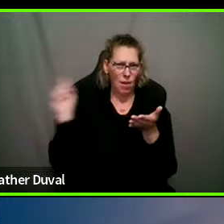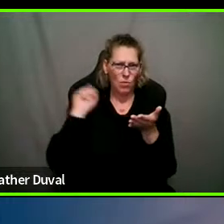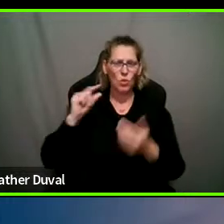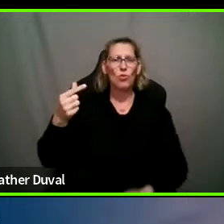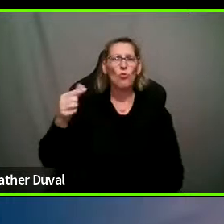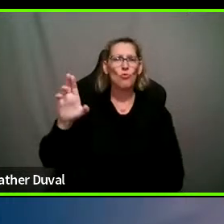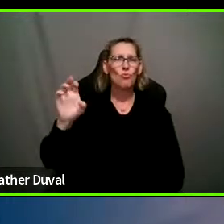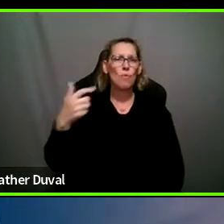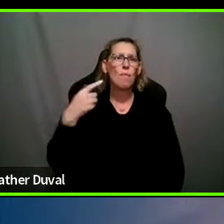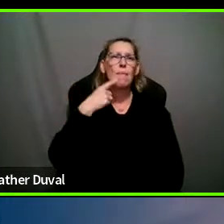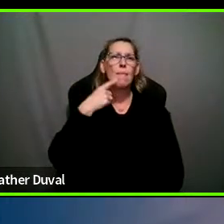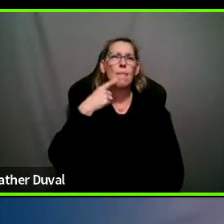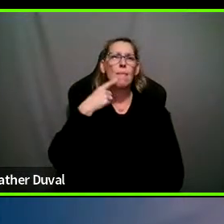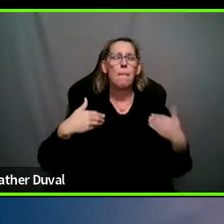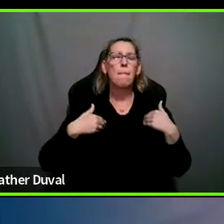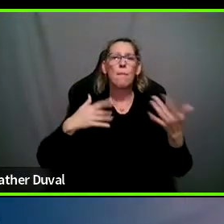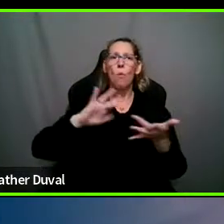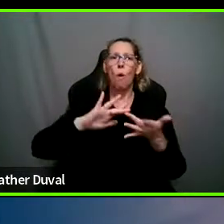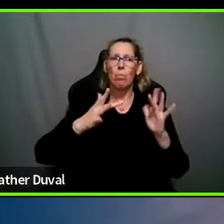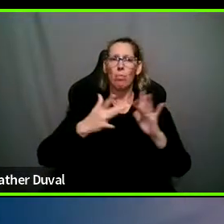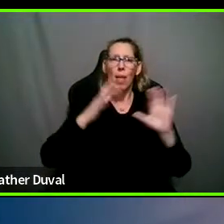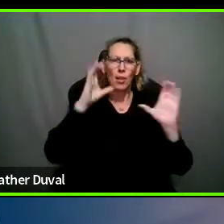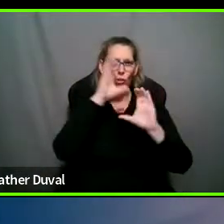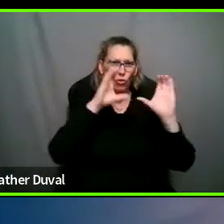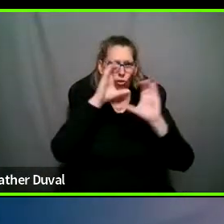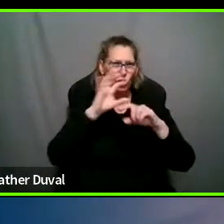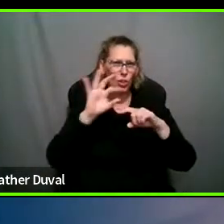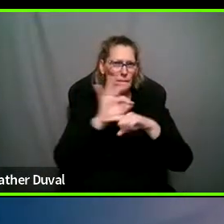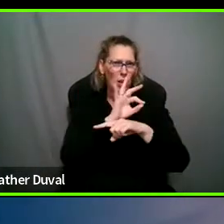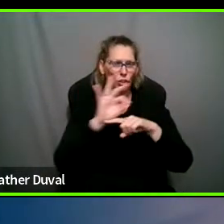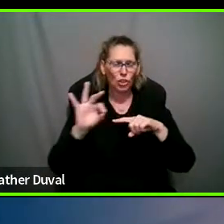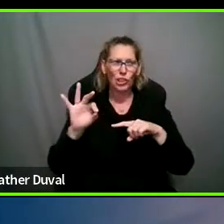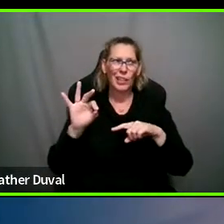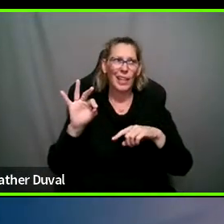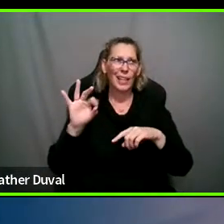that there's an online search function